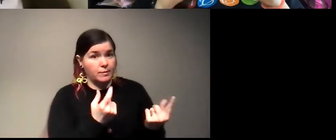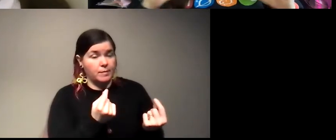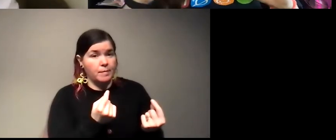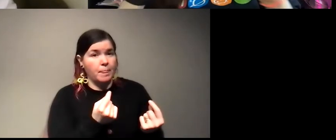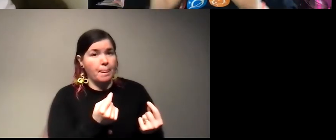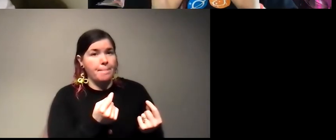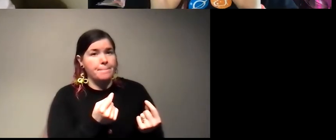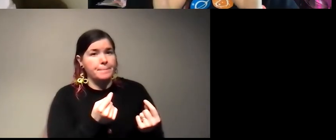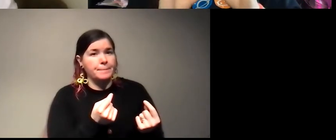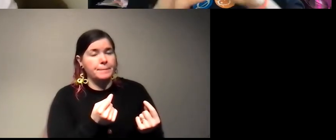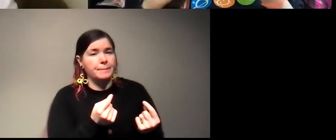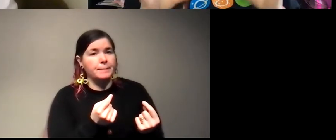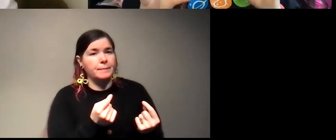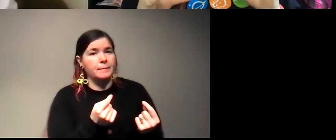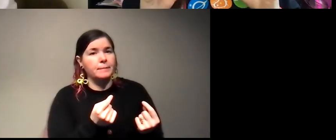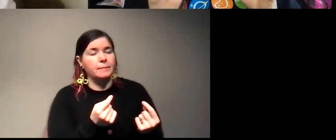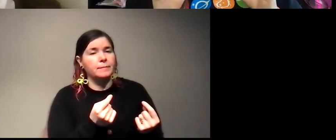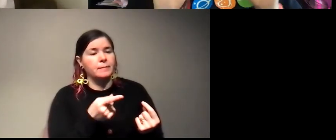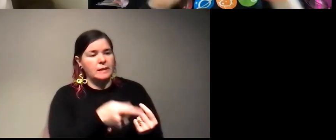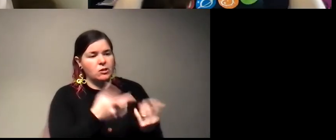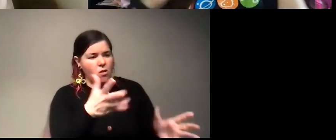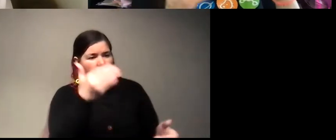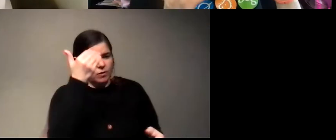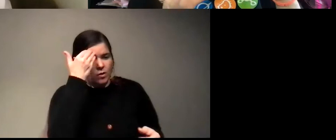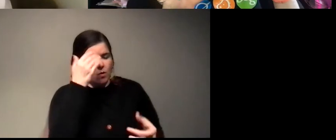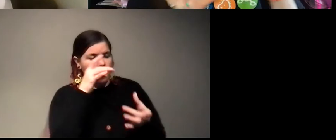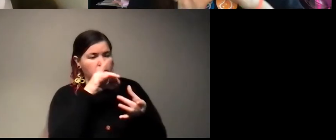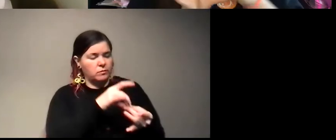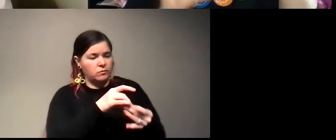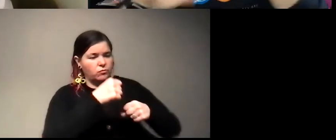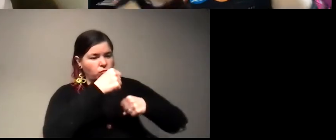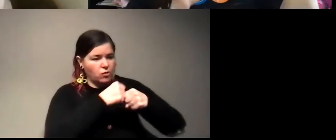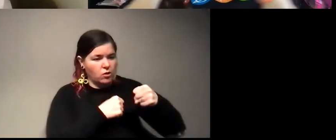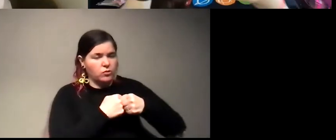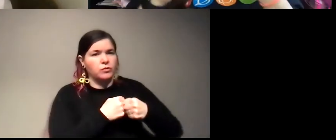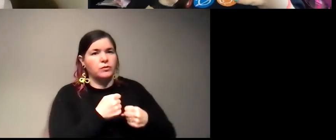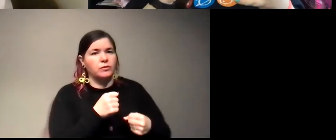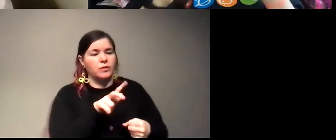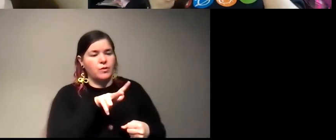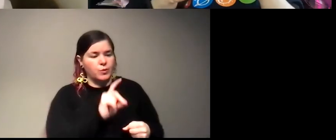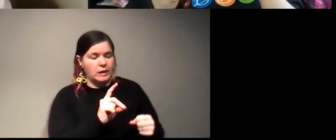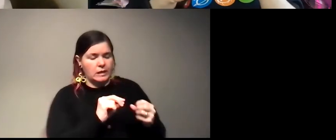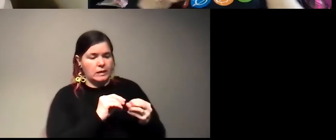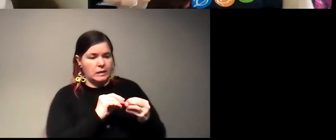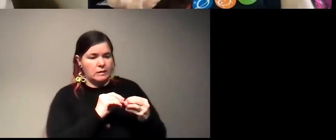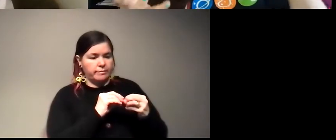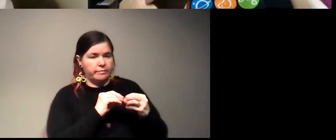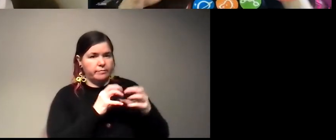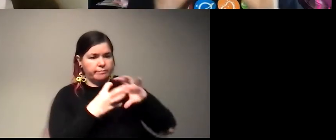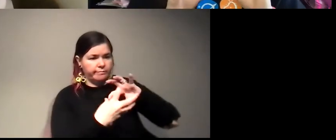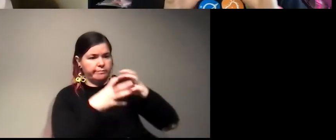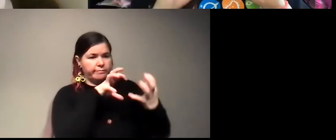basically like taking what he knows about the structure, like the 3D